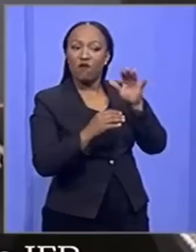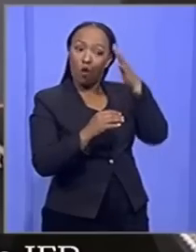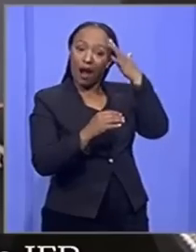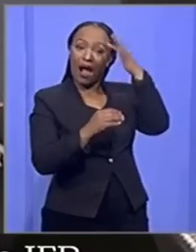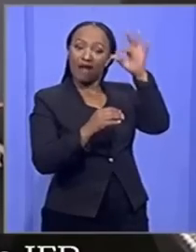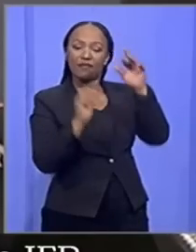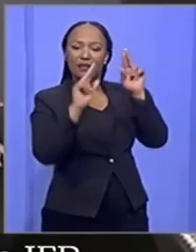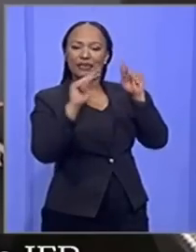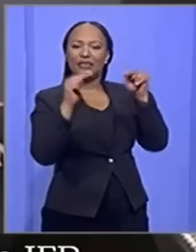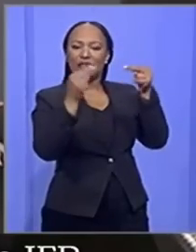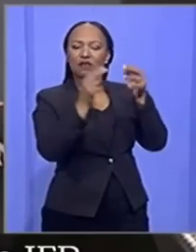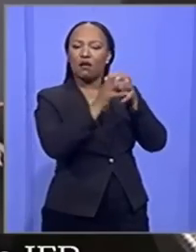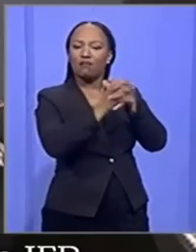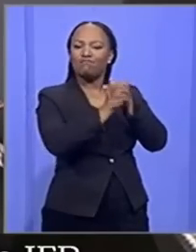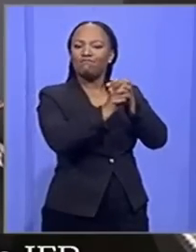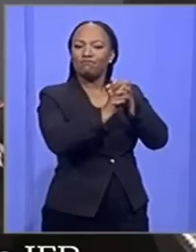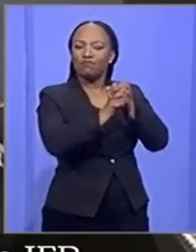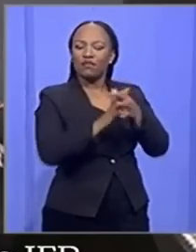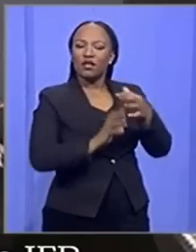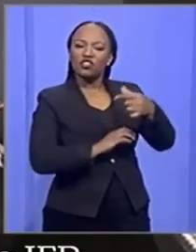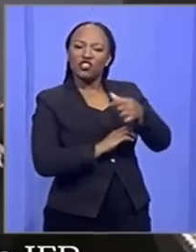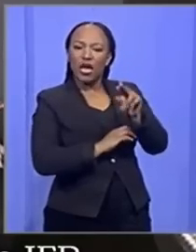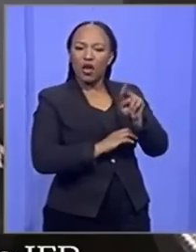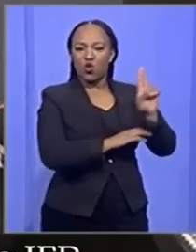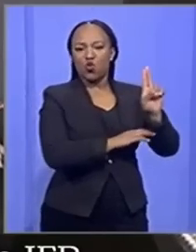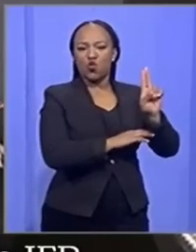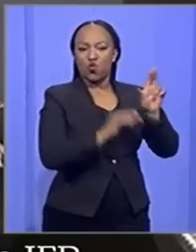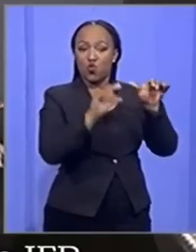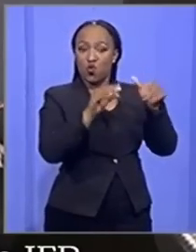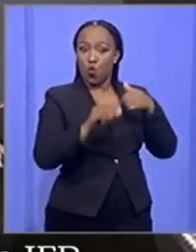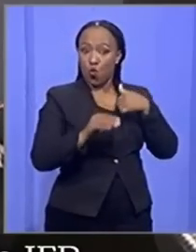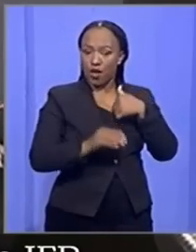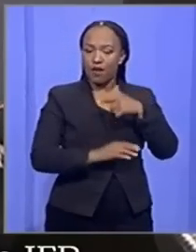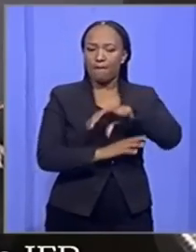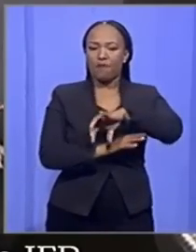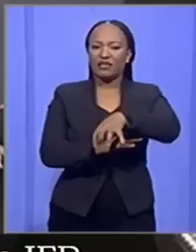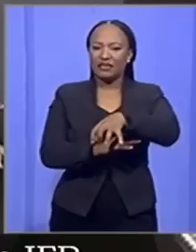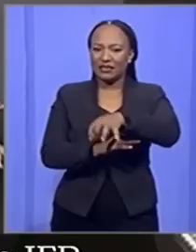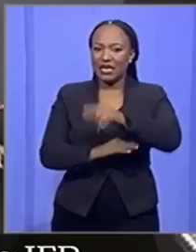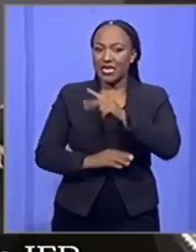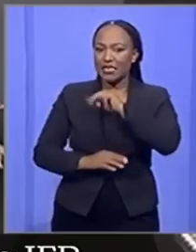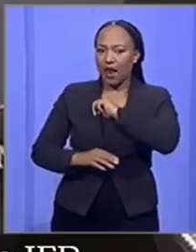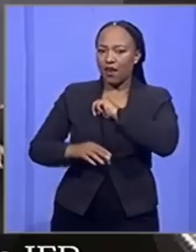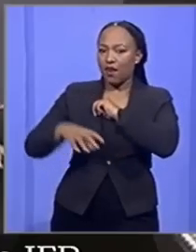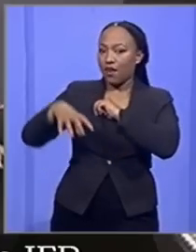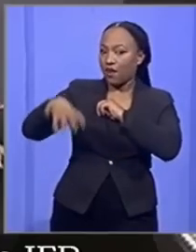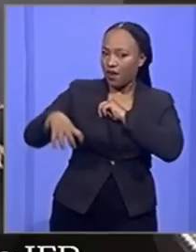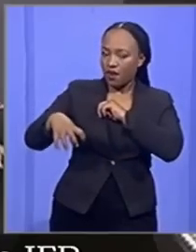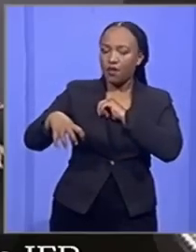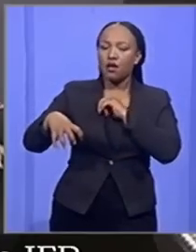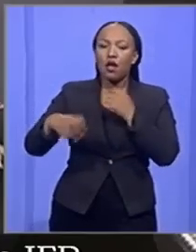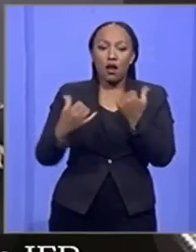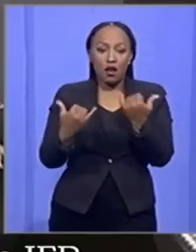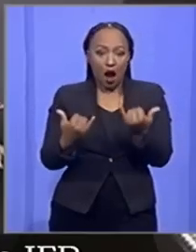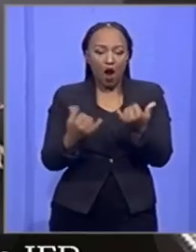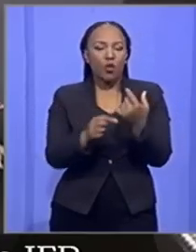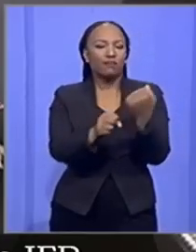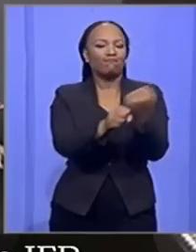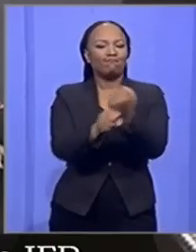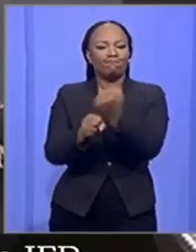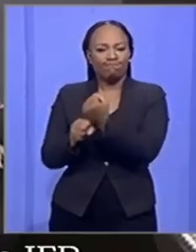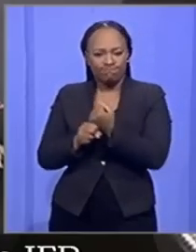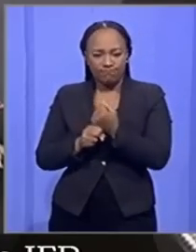unity. Provincially, we are working towards forming a government in the province